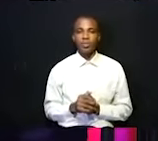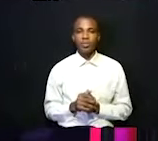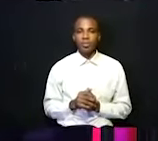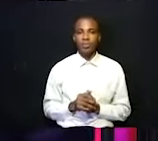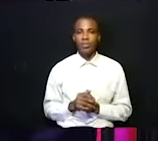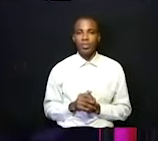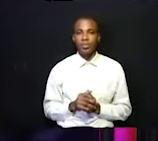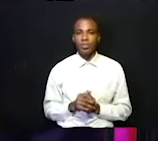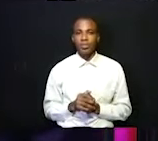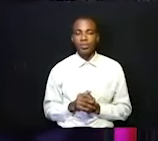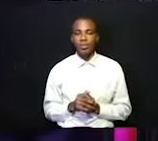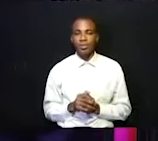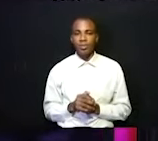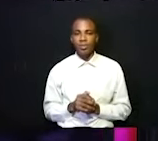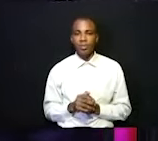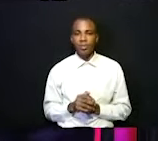beginning.